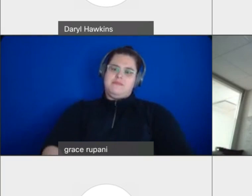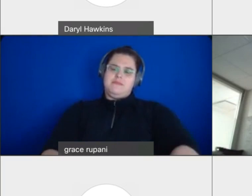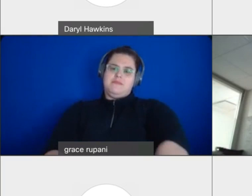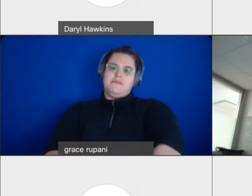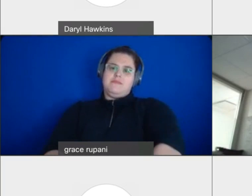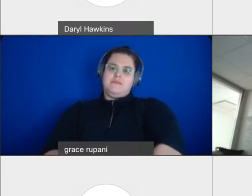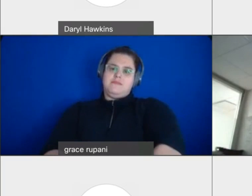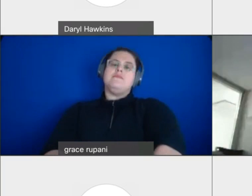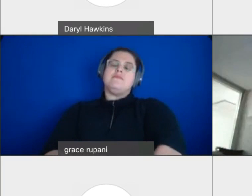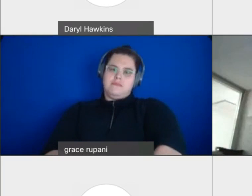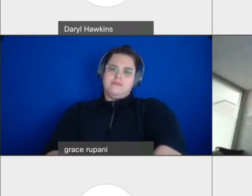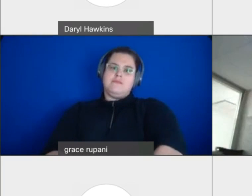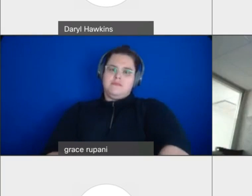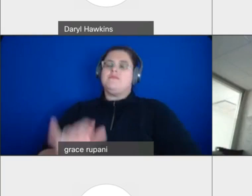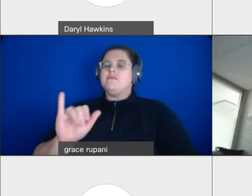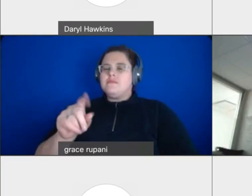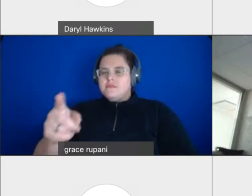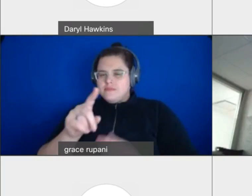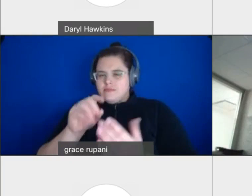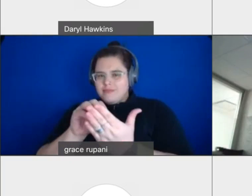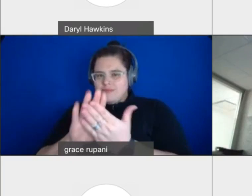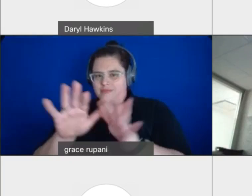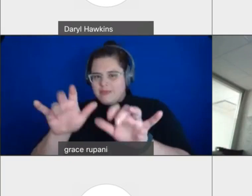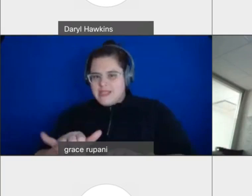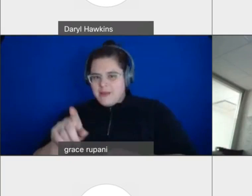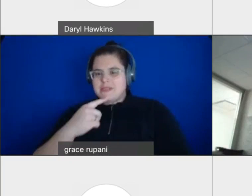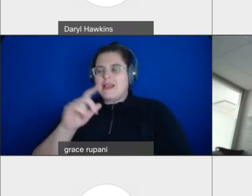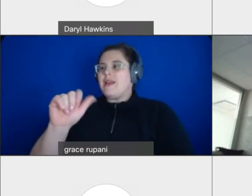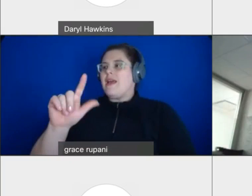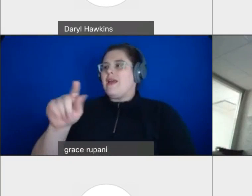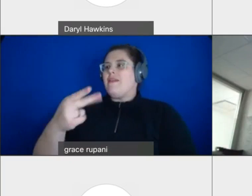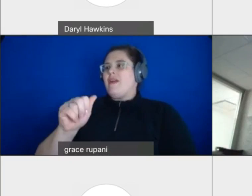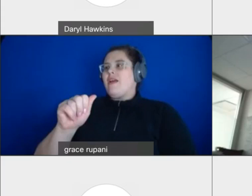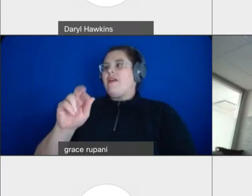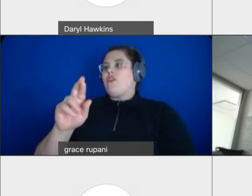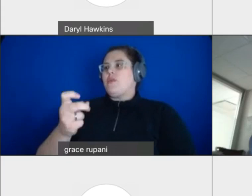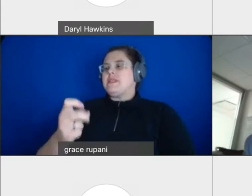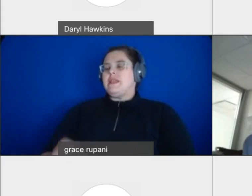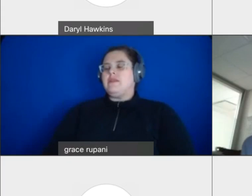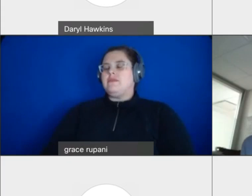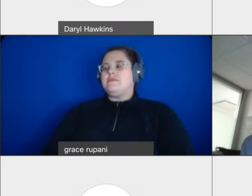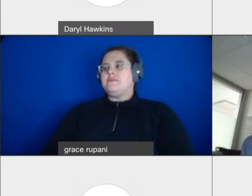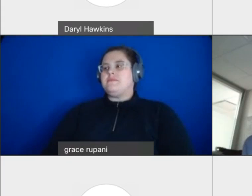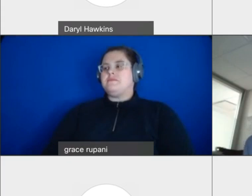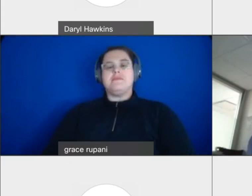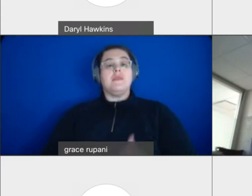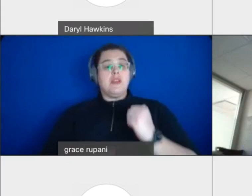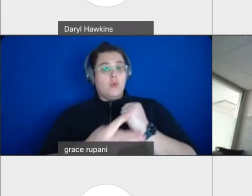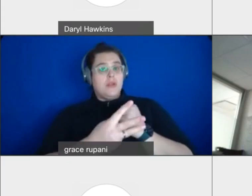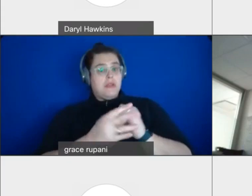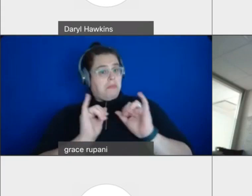Okay, so Alpha Pharmacy. Okay, that's a new one. I haven't heard of them, but that's good to